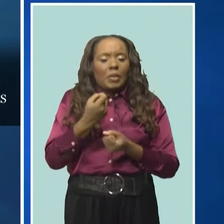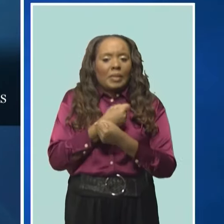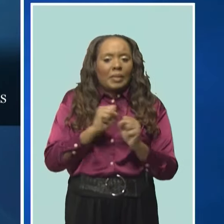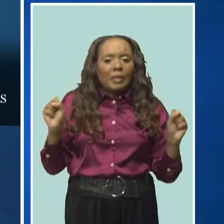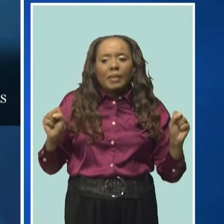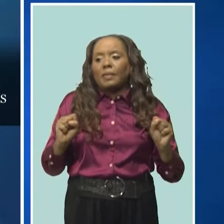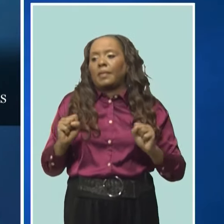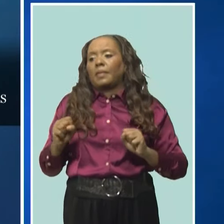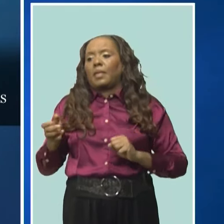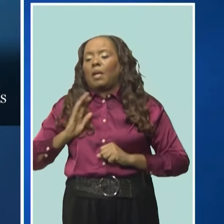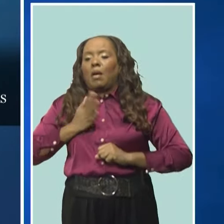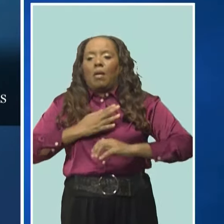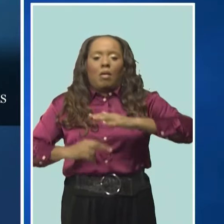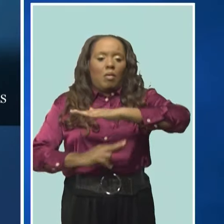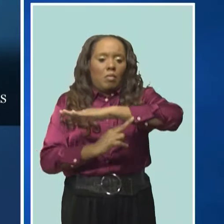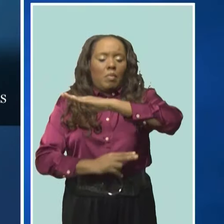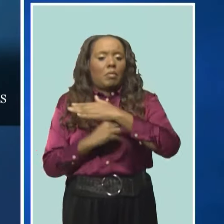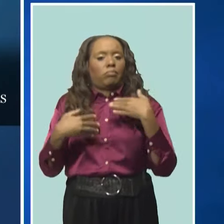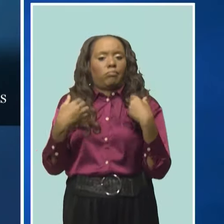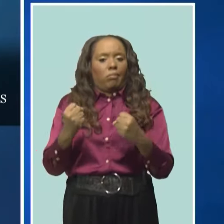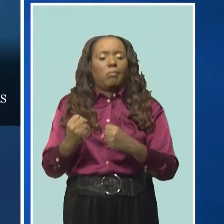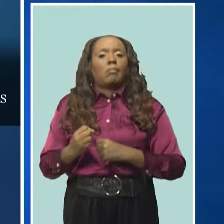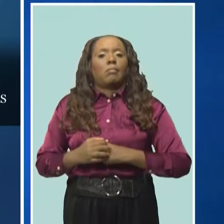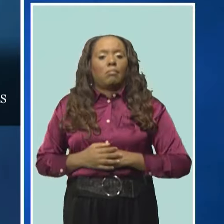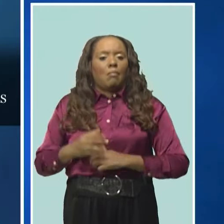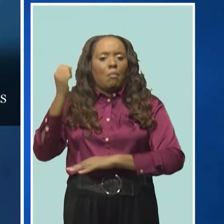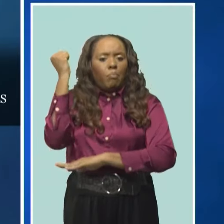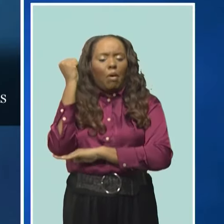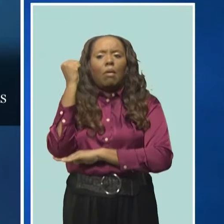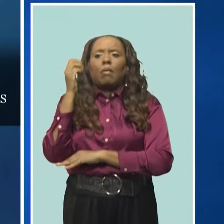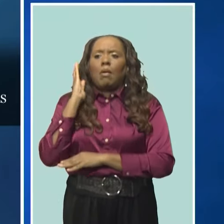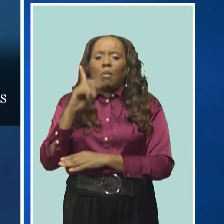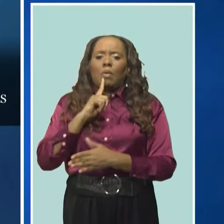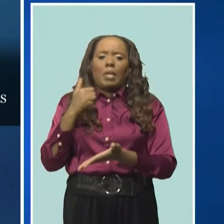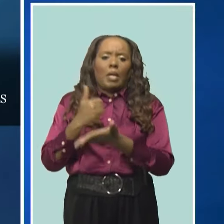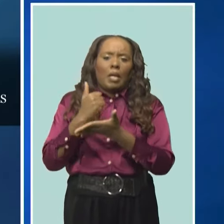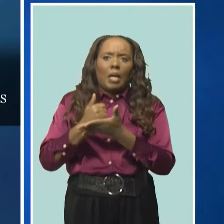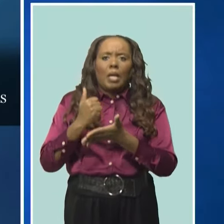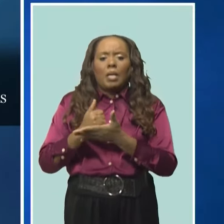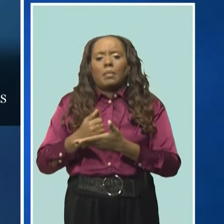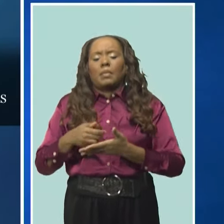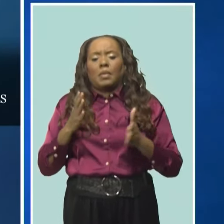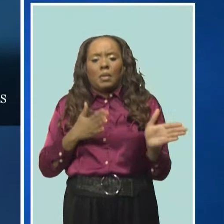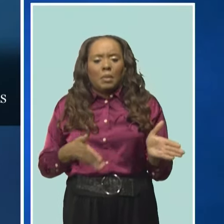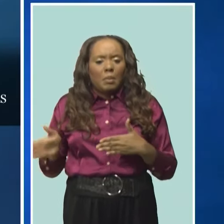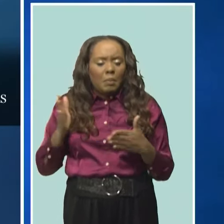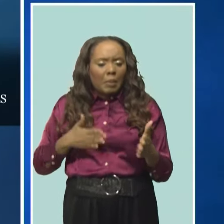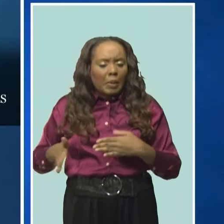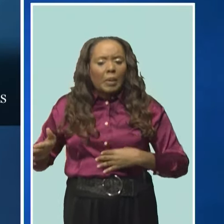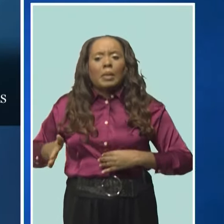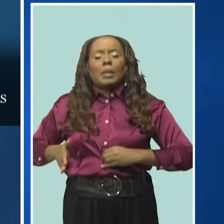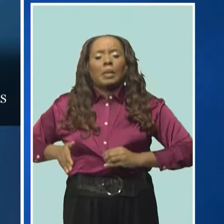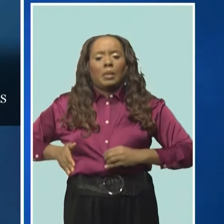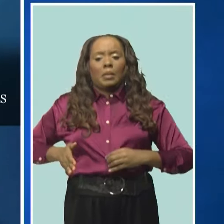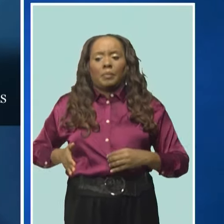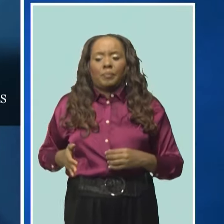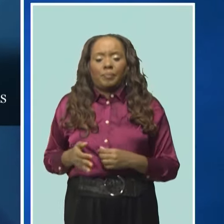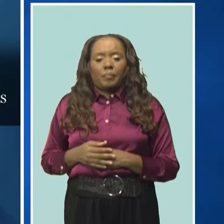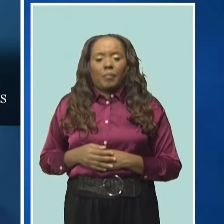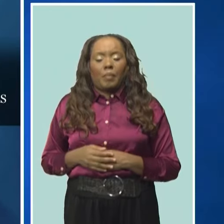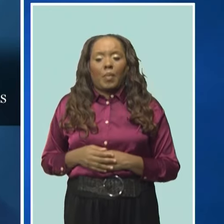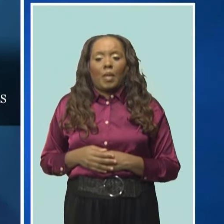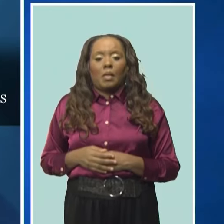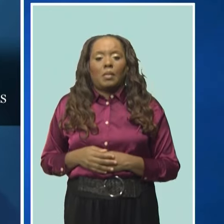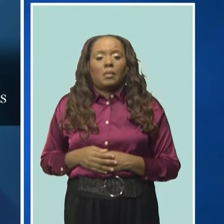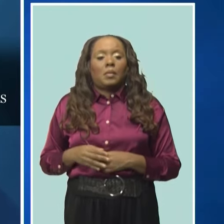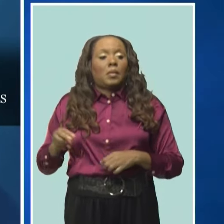durability of our bridge infrastructure. And it is going a long way in helping us to prioritize and to plan strategically, as the ministry will